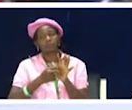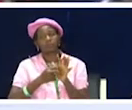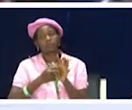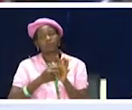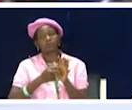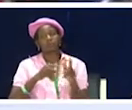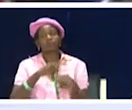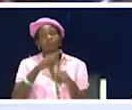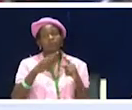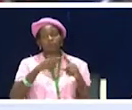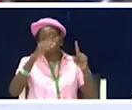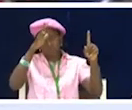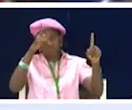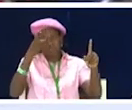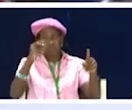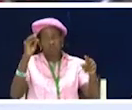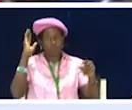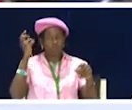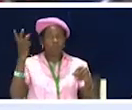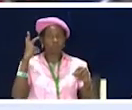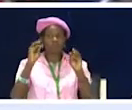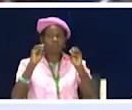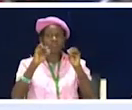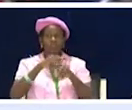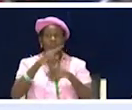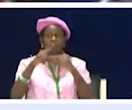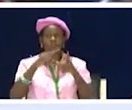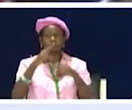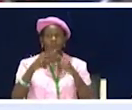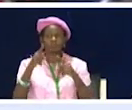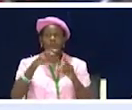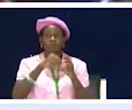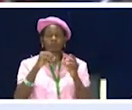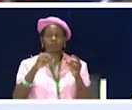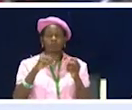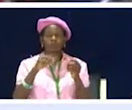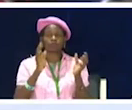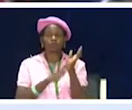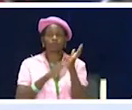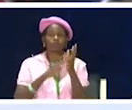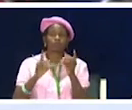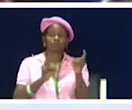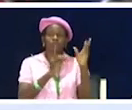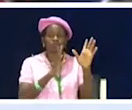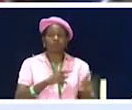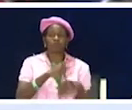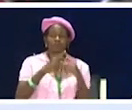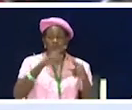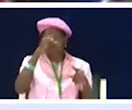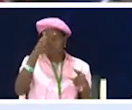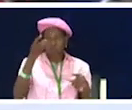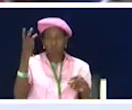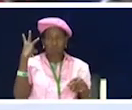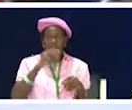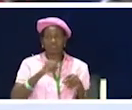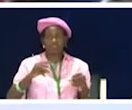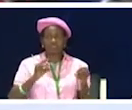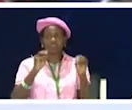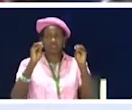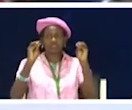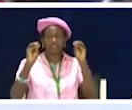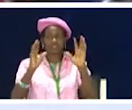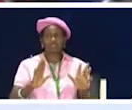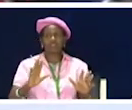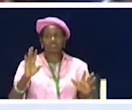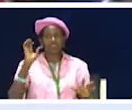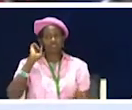when I was teaching those of you who were in the school of disciples, when I was the teacher, I